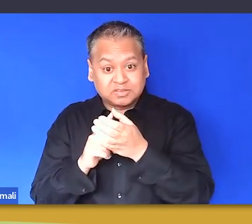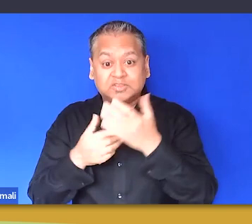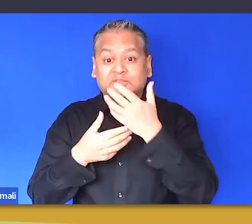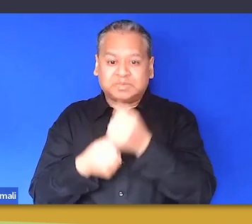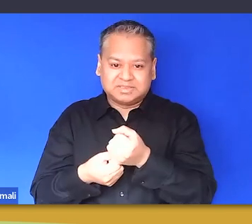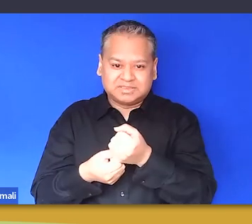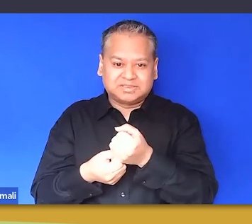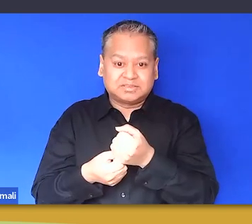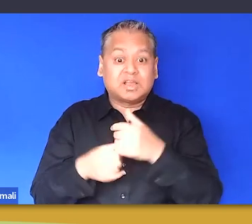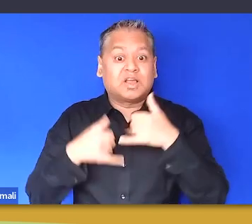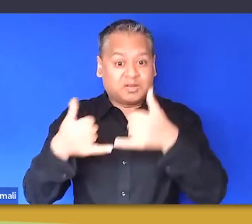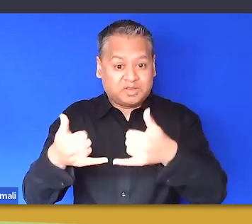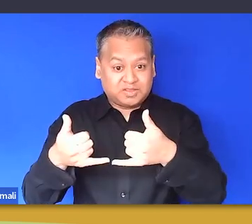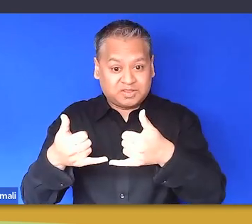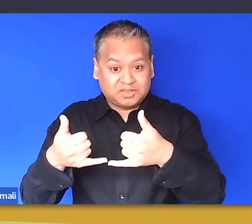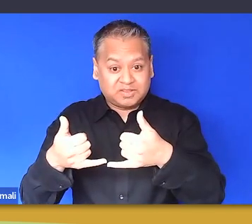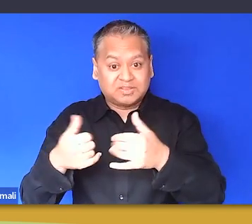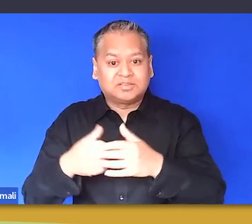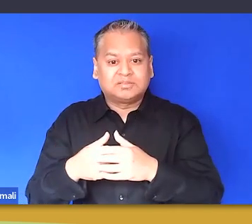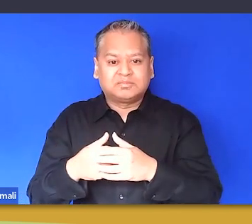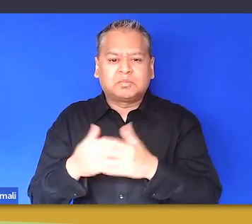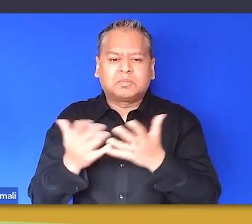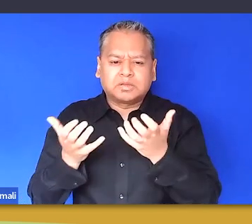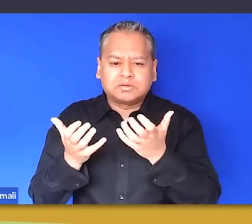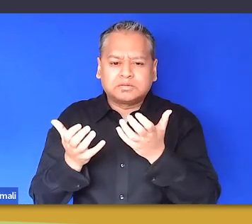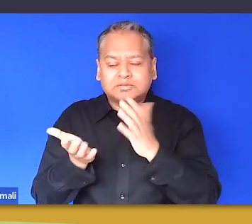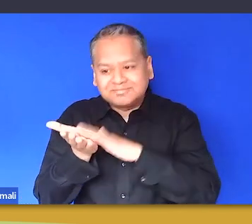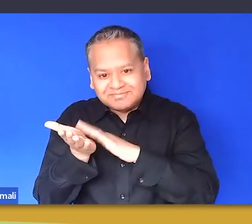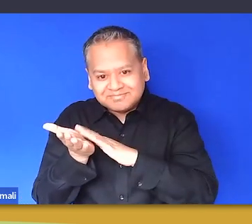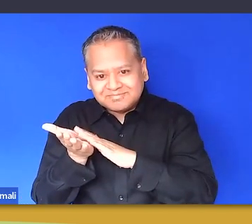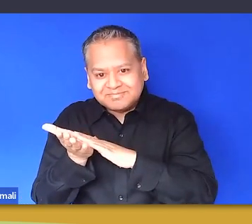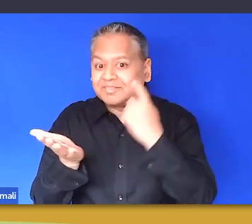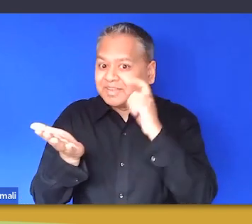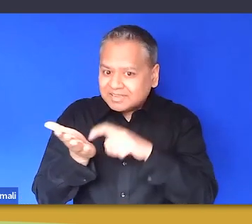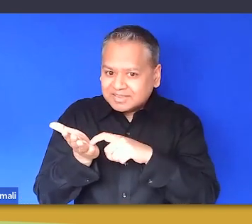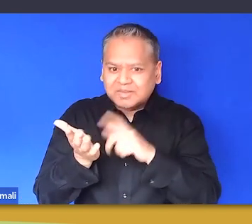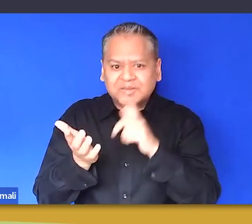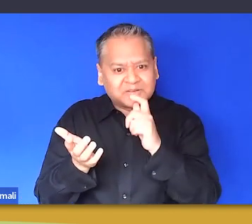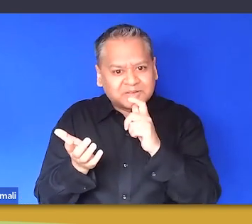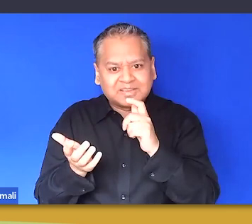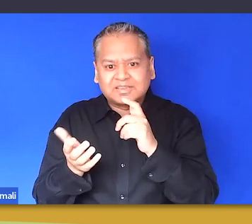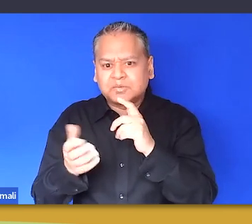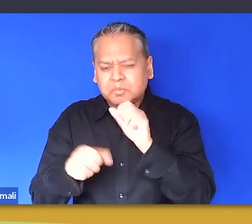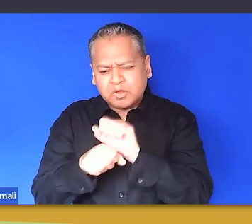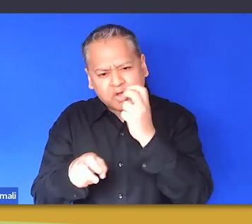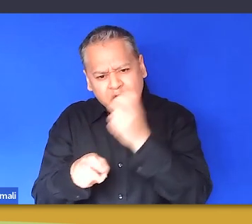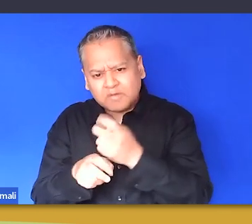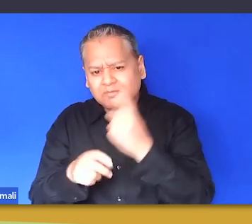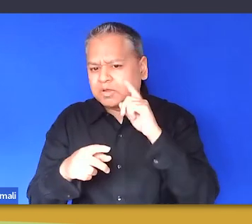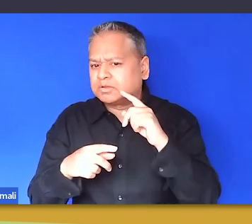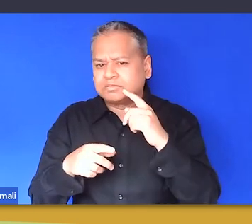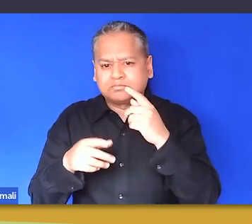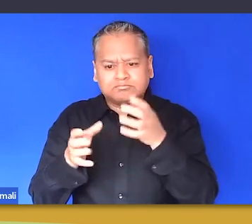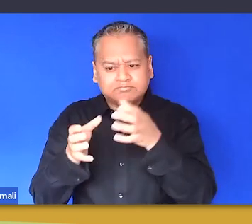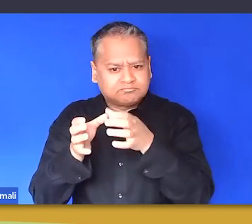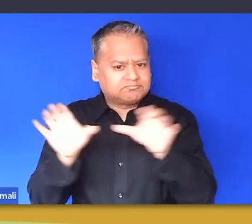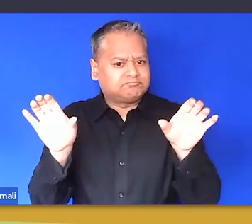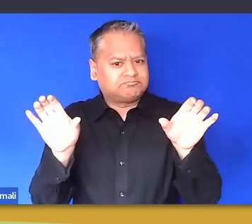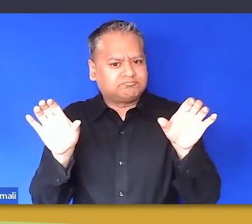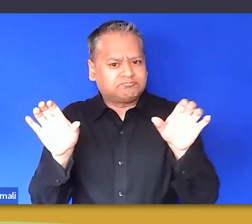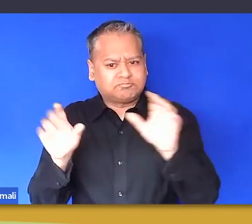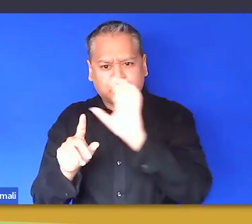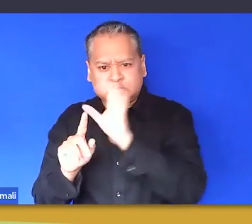or individual for their work in building intercultural trust and understanding and reducing racism and hate